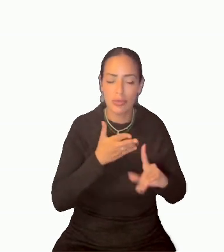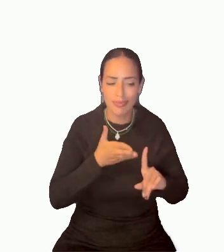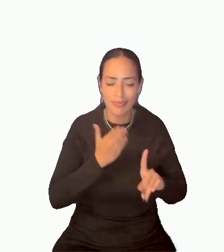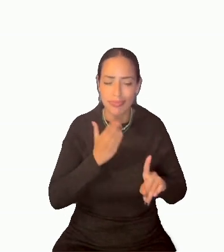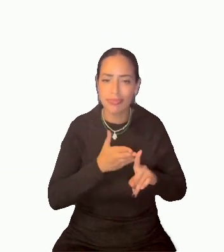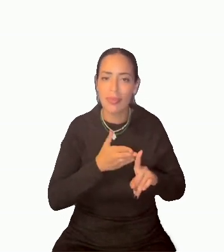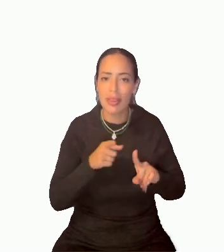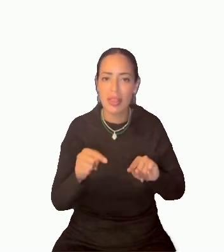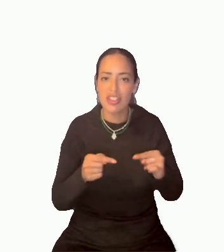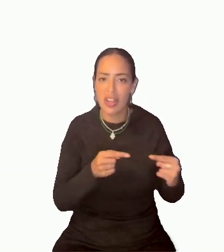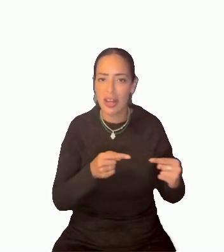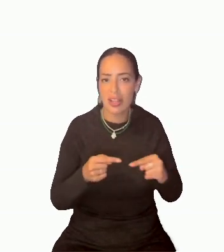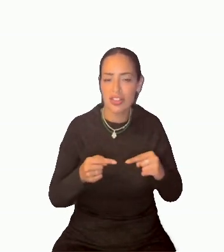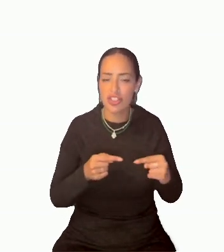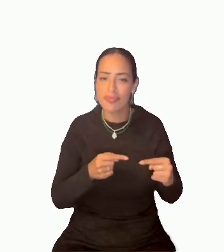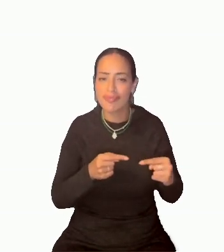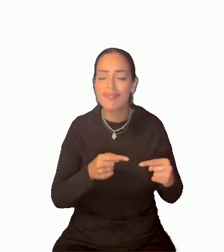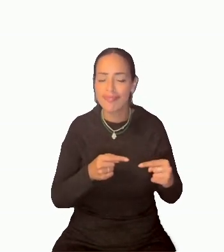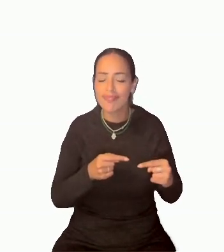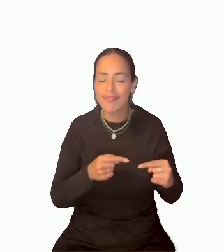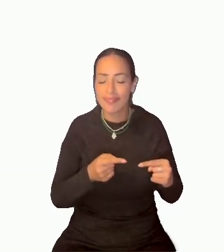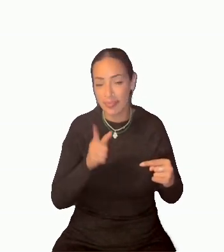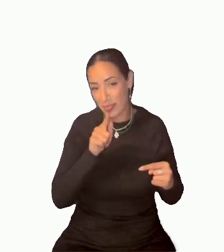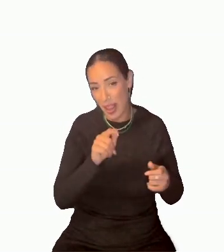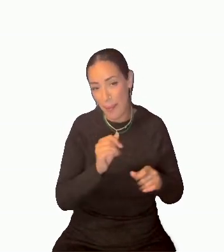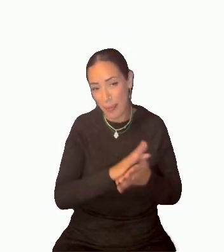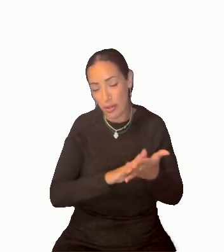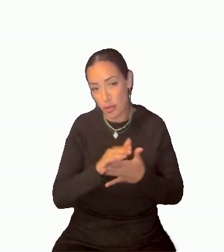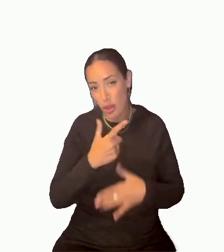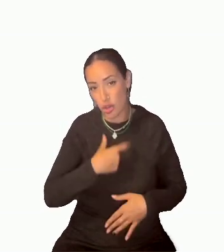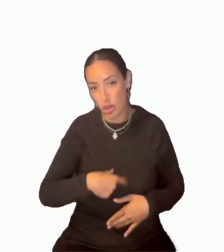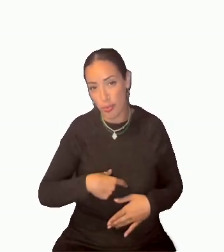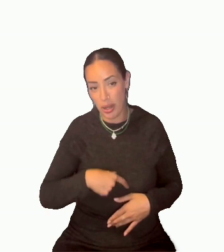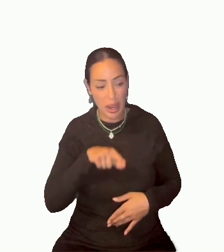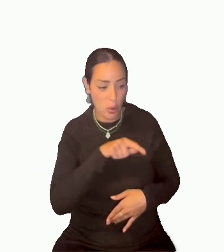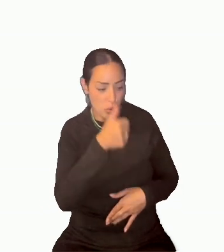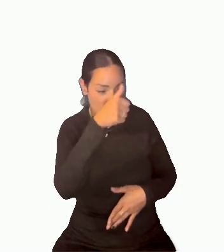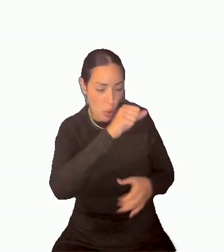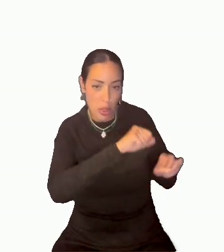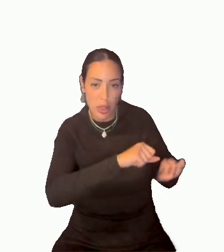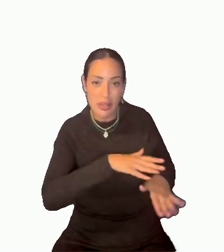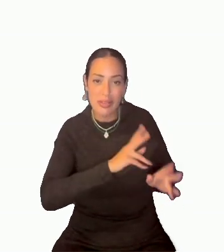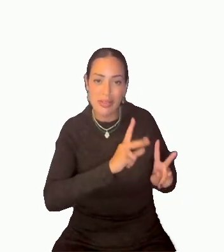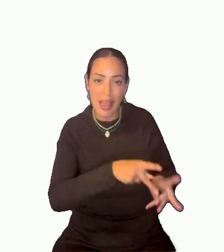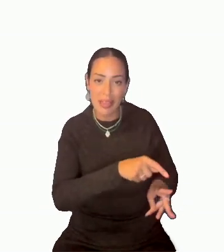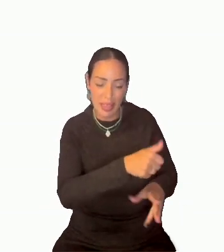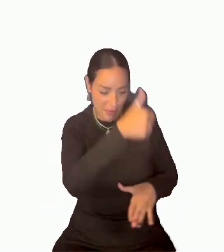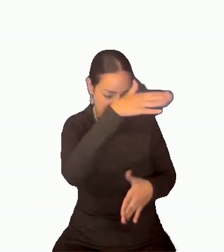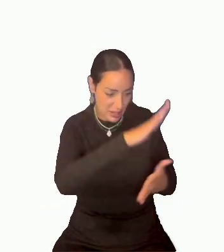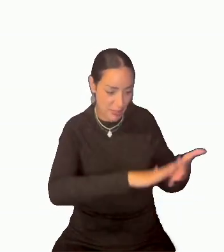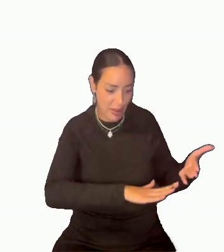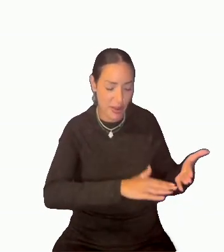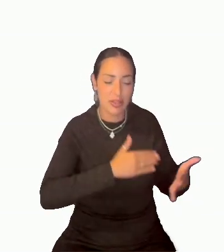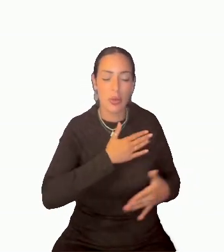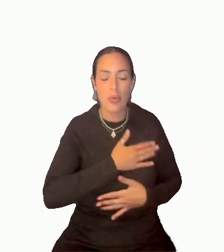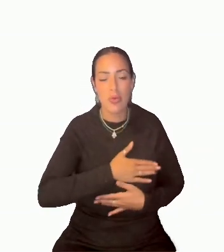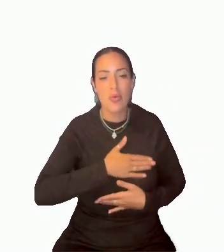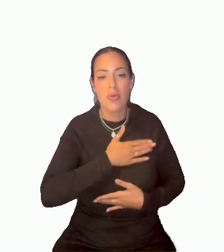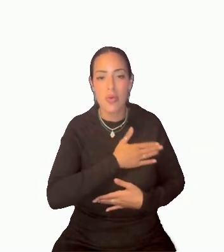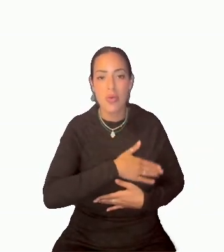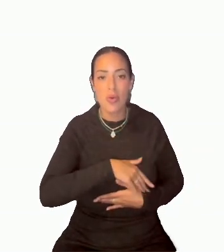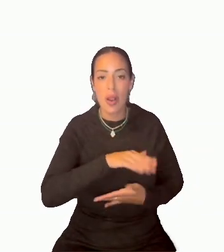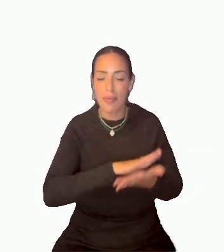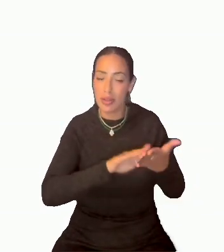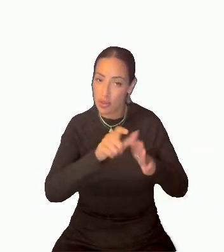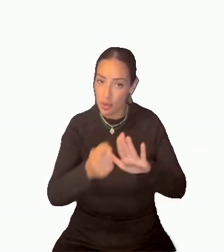so humanises you and the loss that they've experienced. It means that it mattered and that so do they. Providing